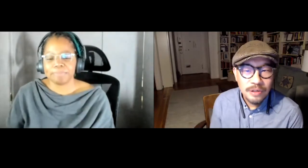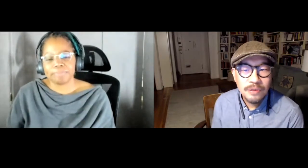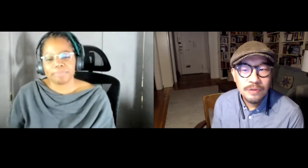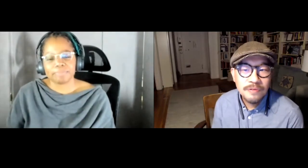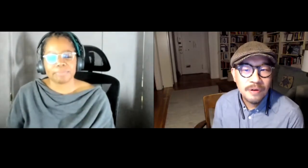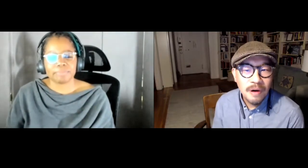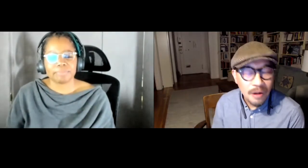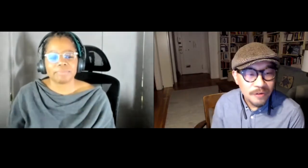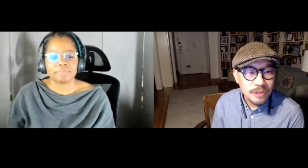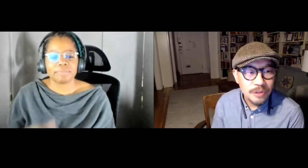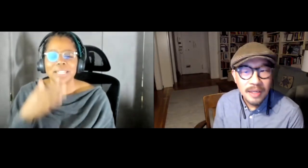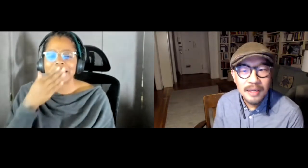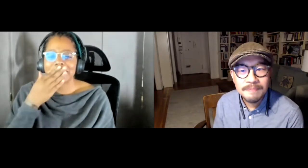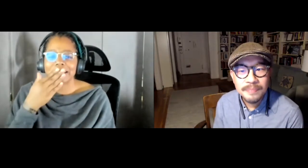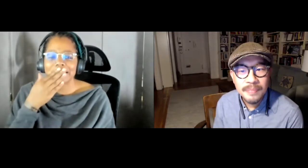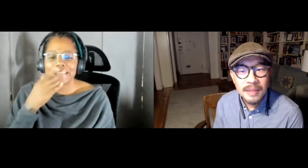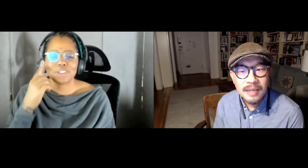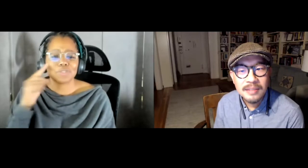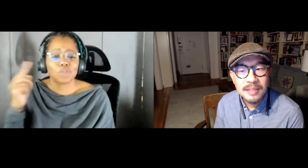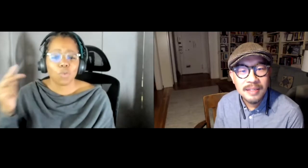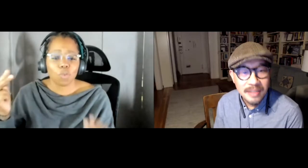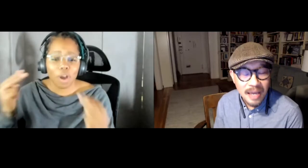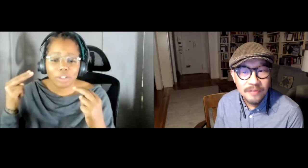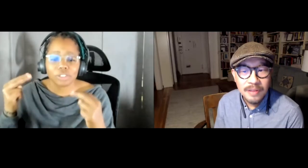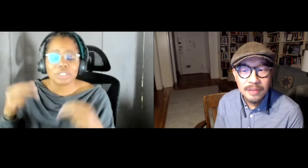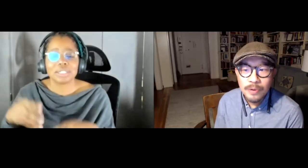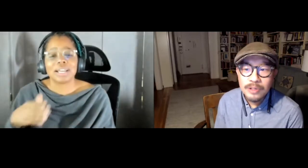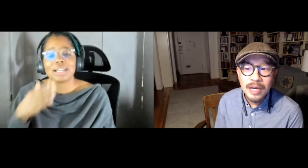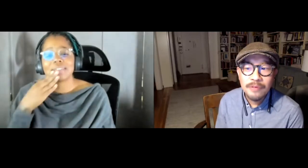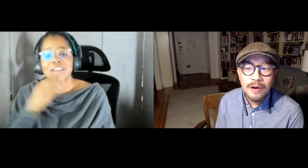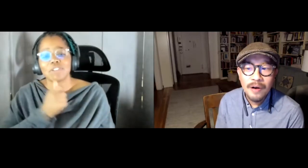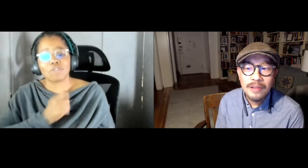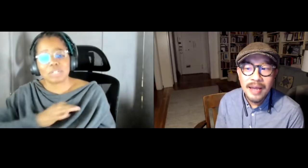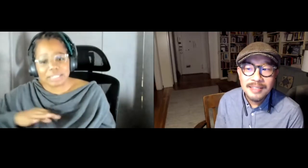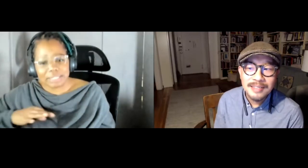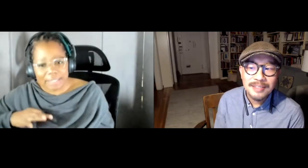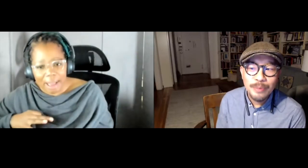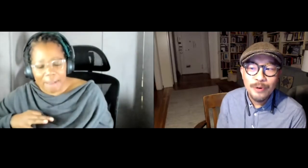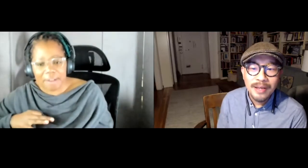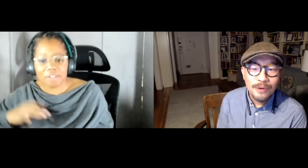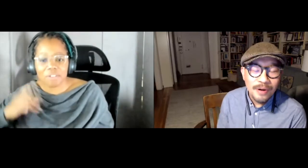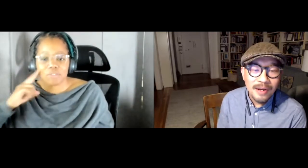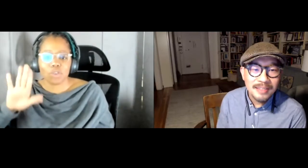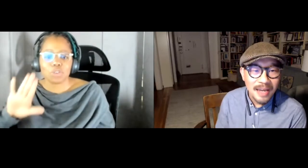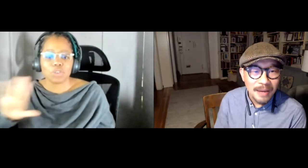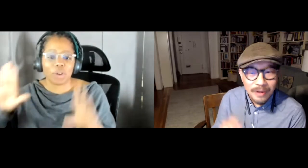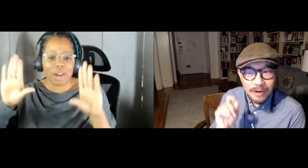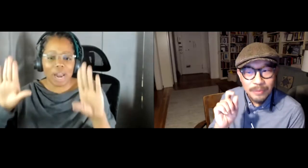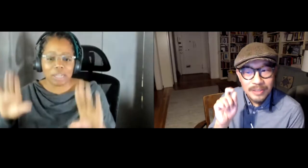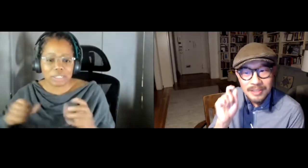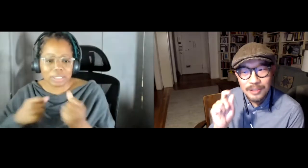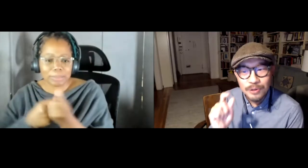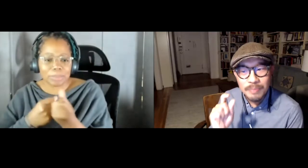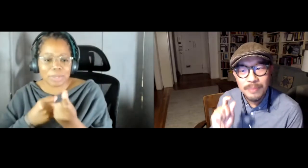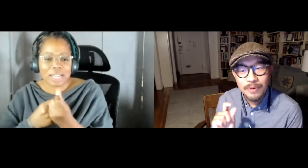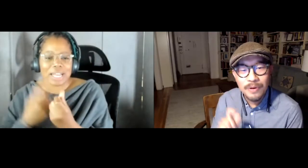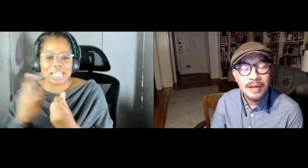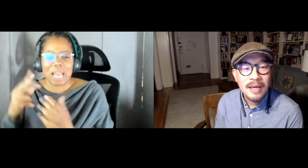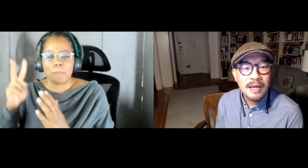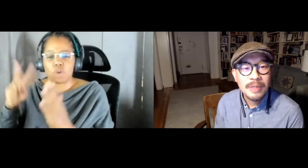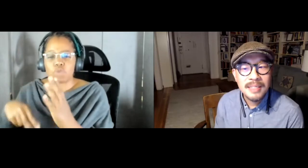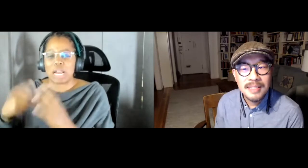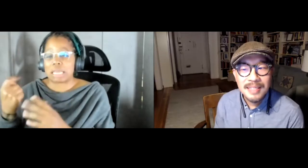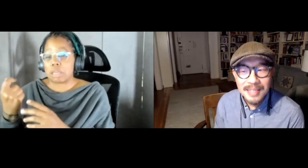Thanks to you all for tuning in. Thanks to the staff of the workshop for all the excellent support and organizing. I'm going to read just a short bit